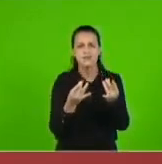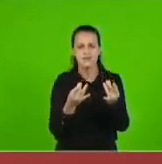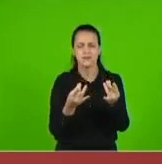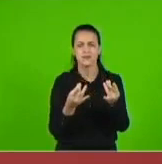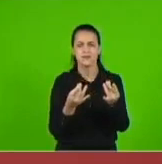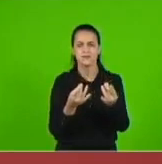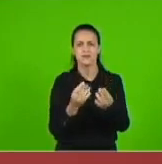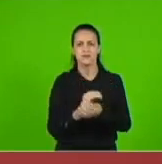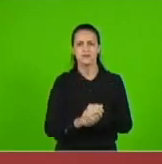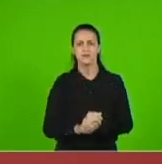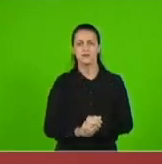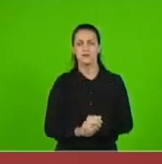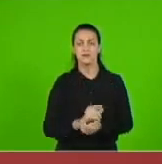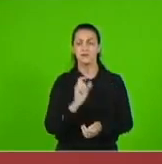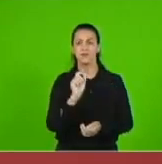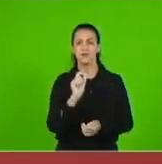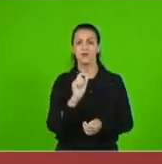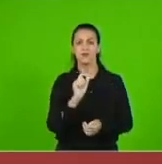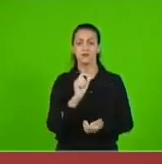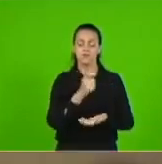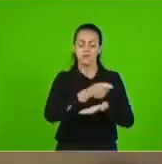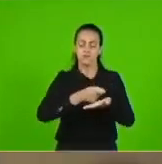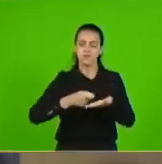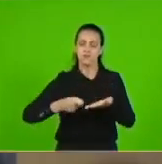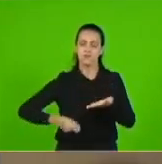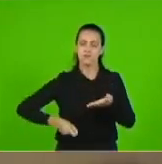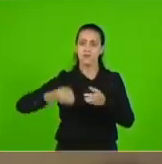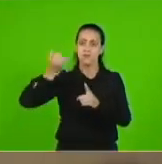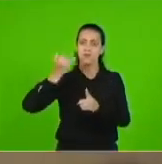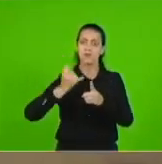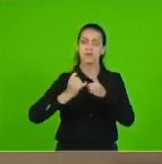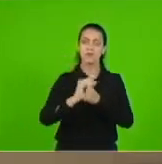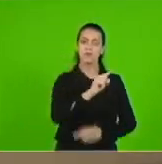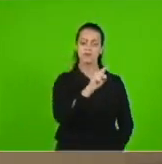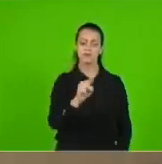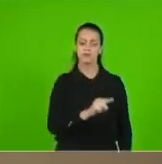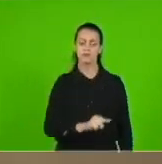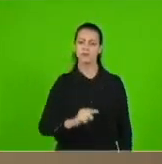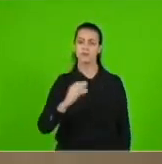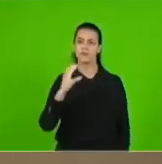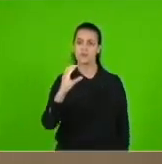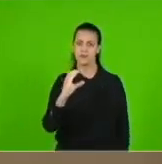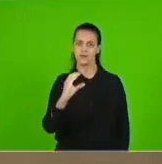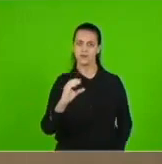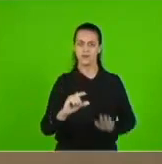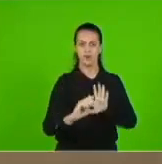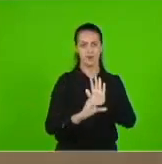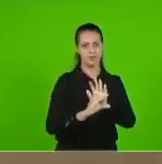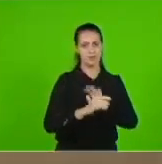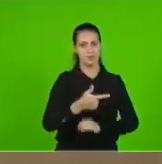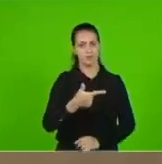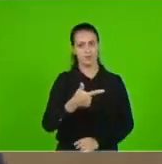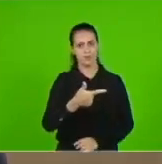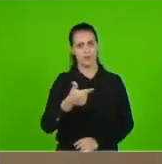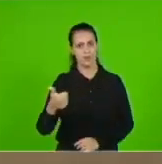But the Word of God says, as we see in the book of Zechariah, chapter